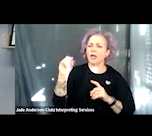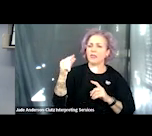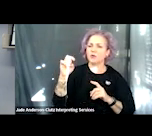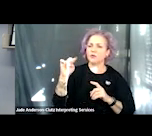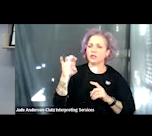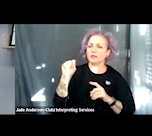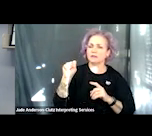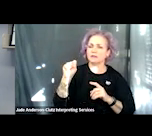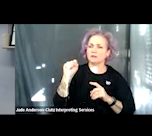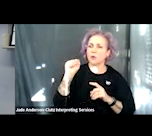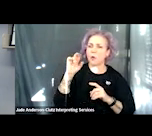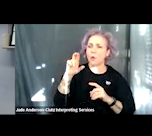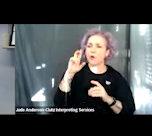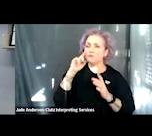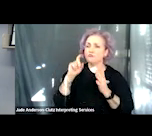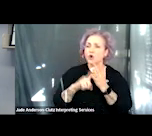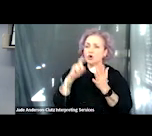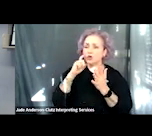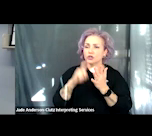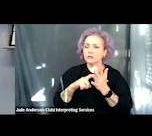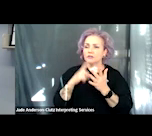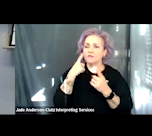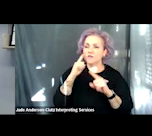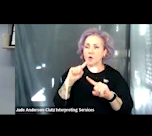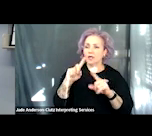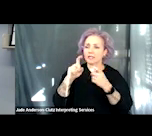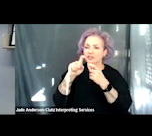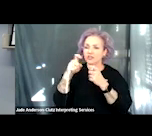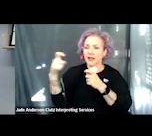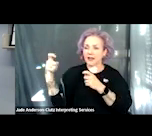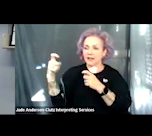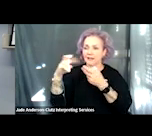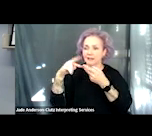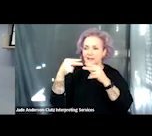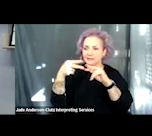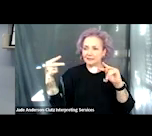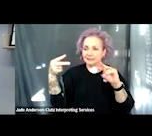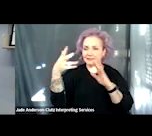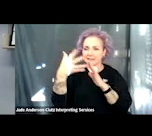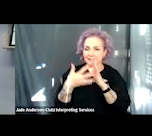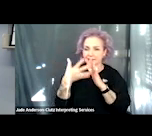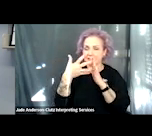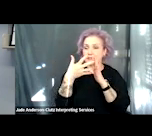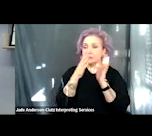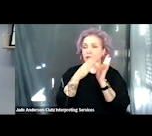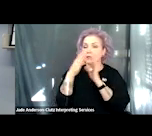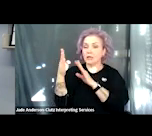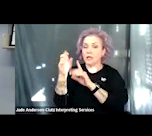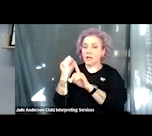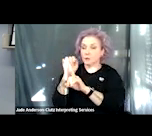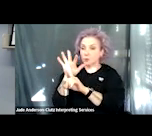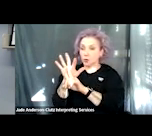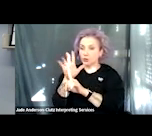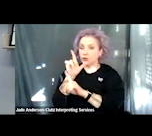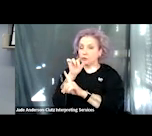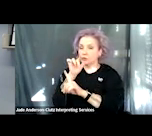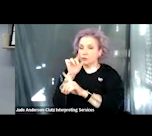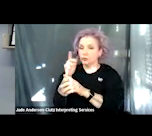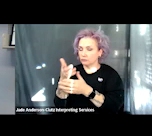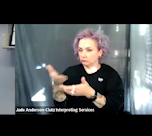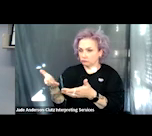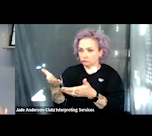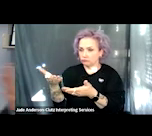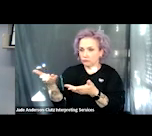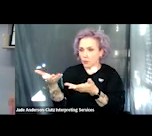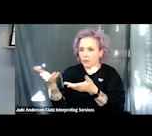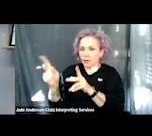in case you wanted to sort of take a look. And all of this was reviewed in this review article that I published a few years ago, so you can actually go take a look,